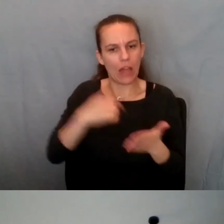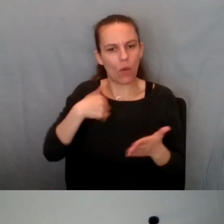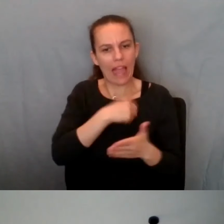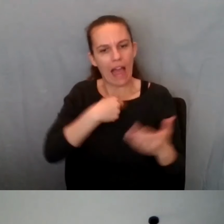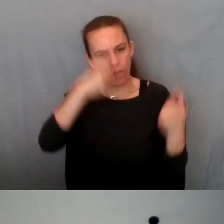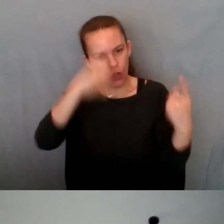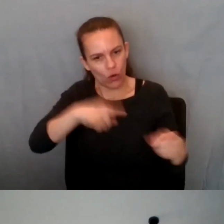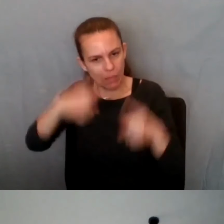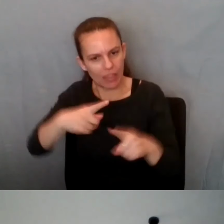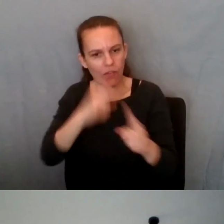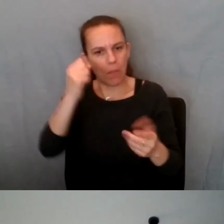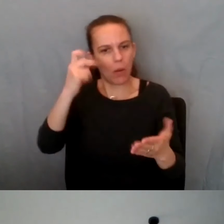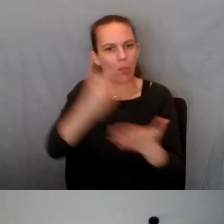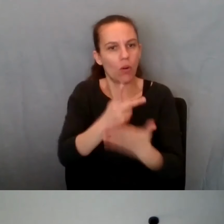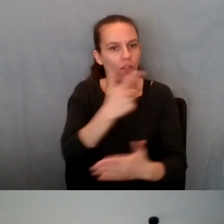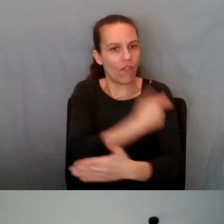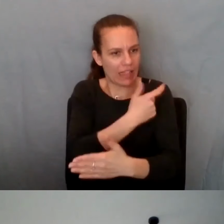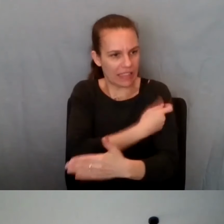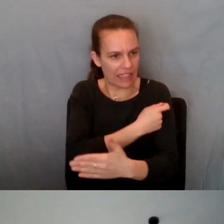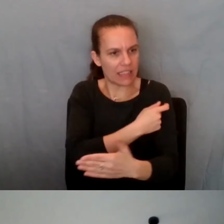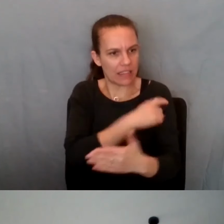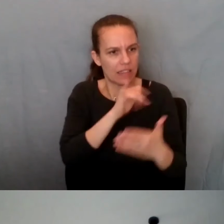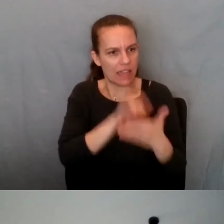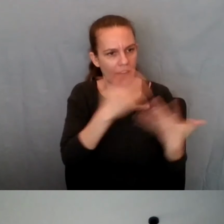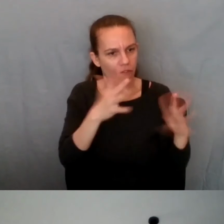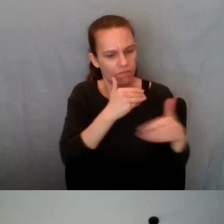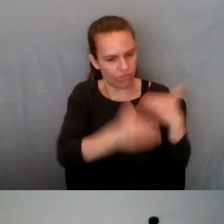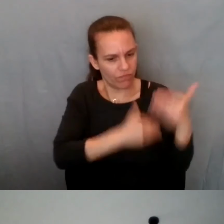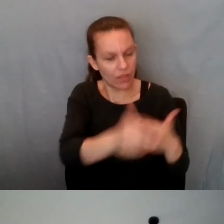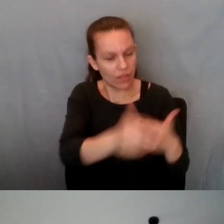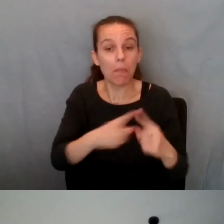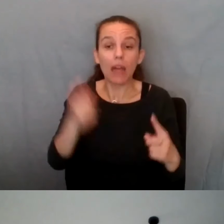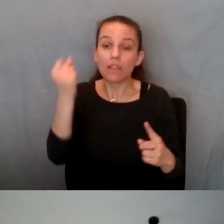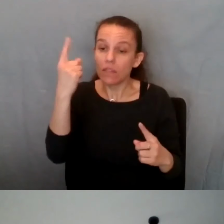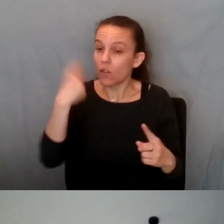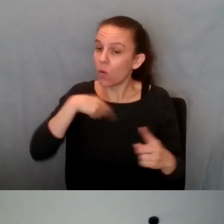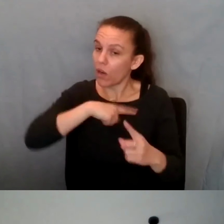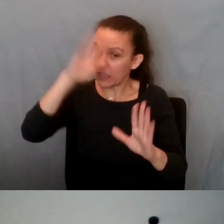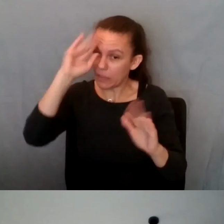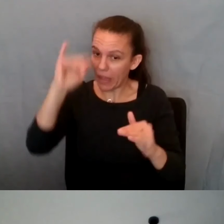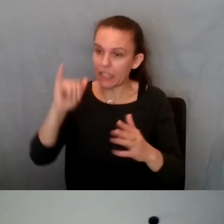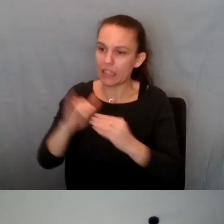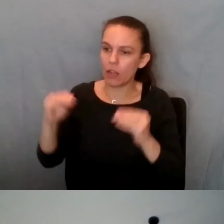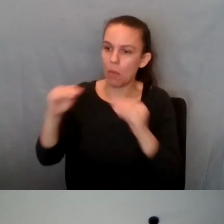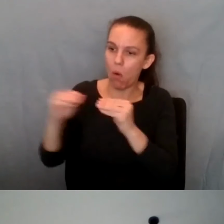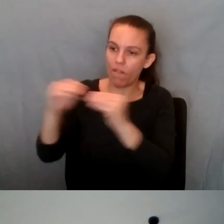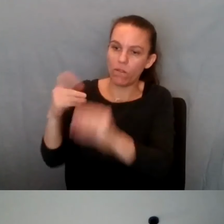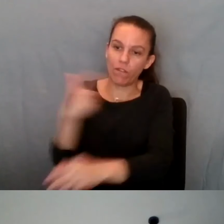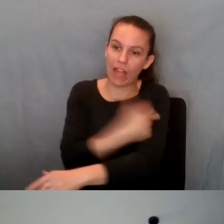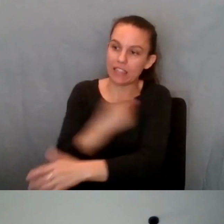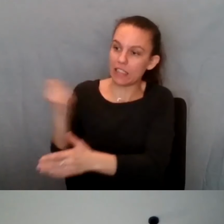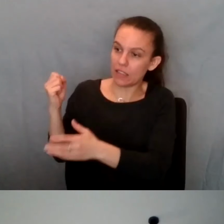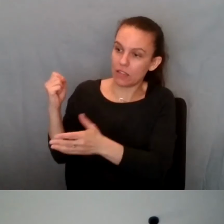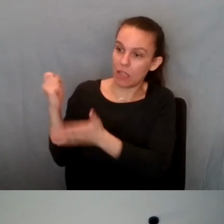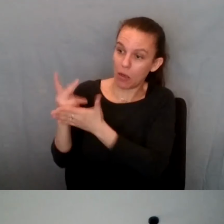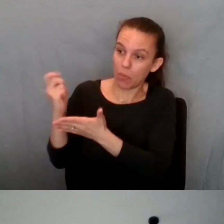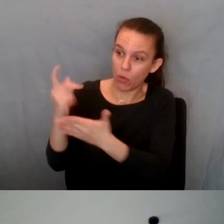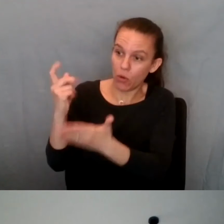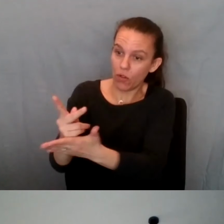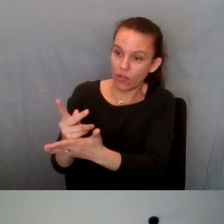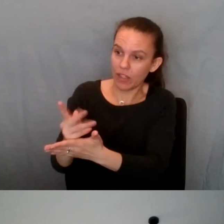that are coming through as we speak right now. But we are expecting that as vaccines will come through, that the supply of those will increase